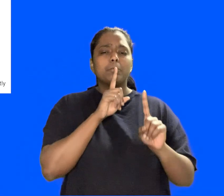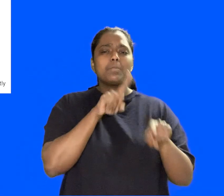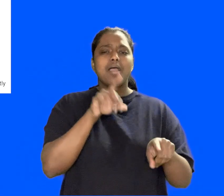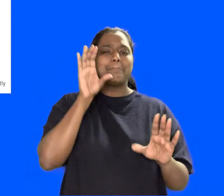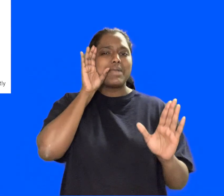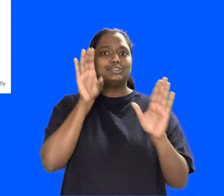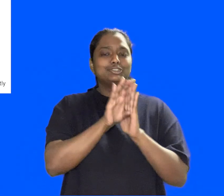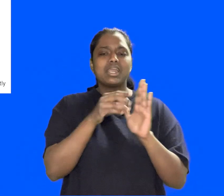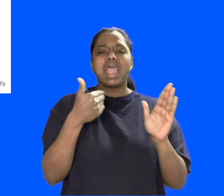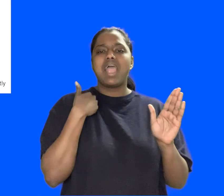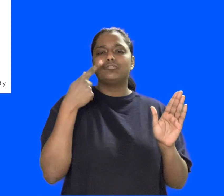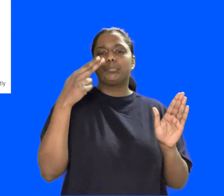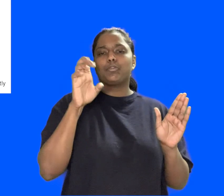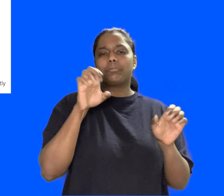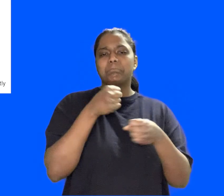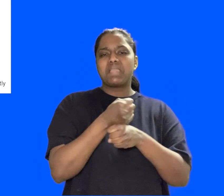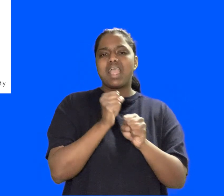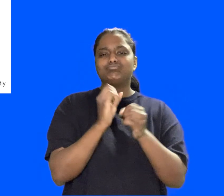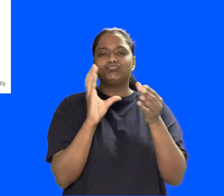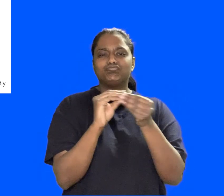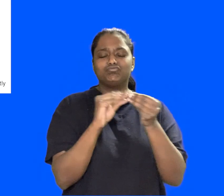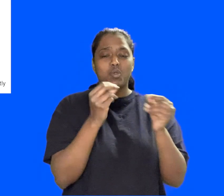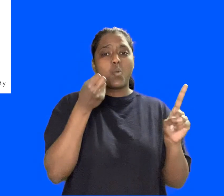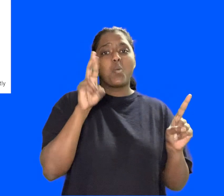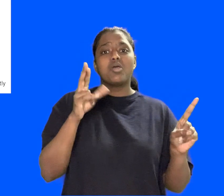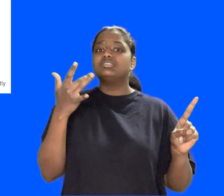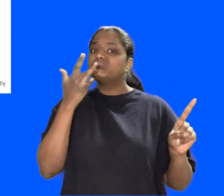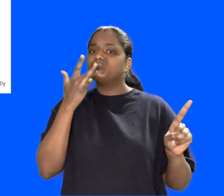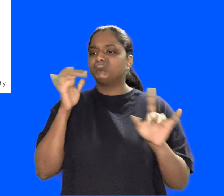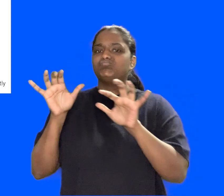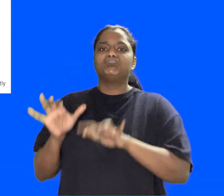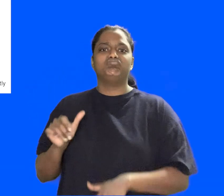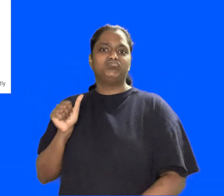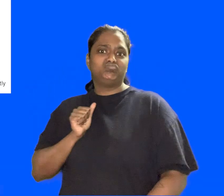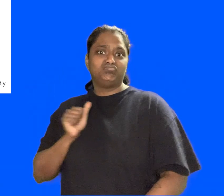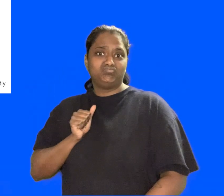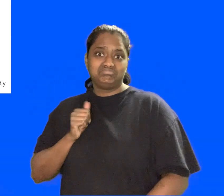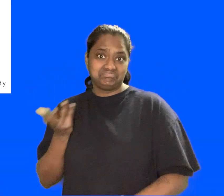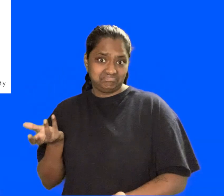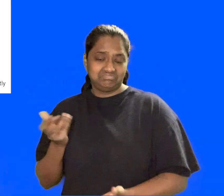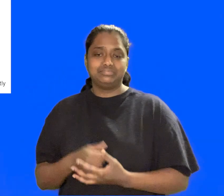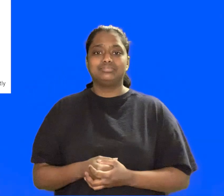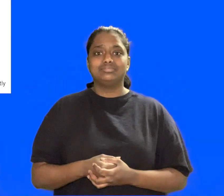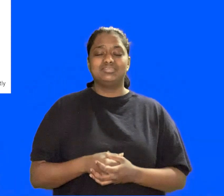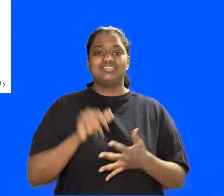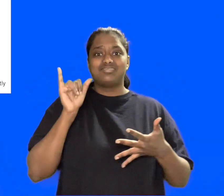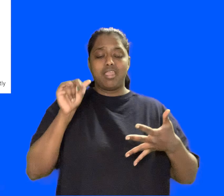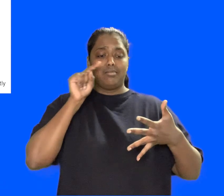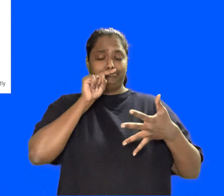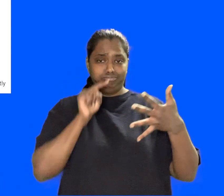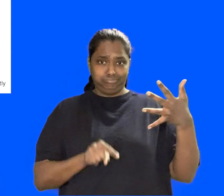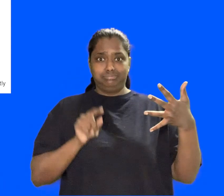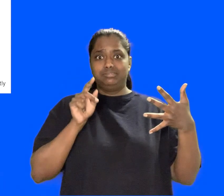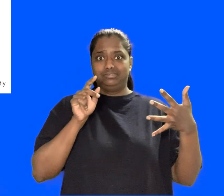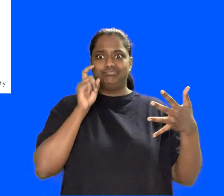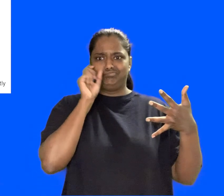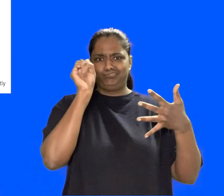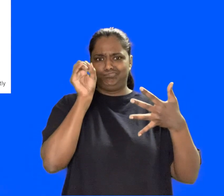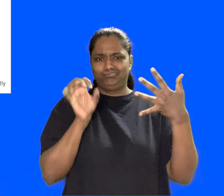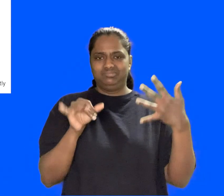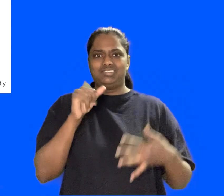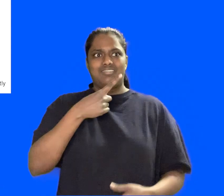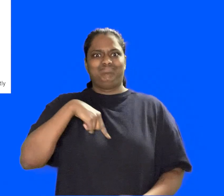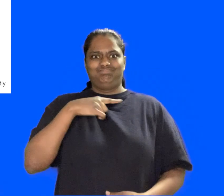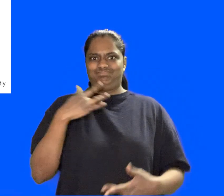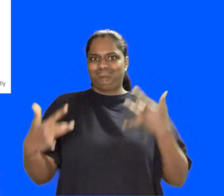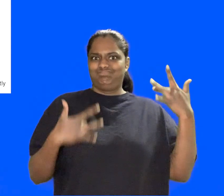visual hierarchy and the layout of the profile in the medium fidelity prototype supported participants to absorb relevant information quickly.